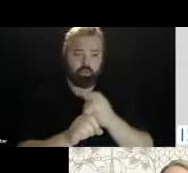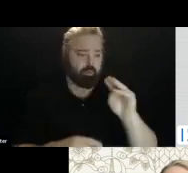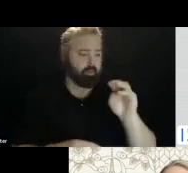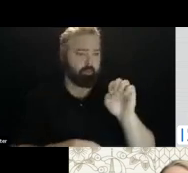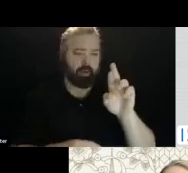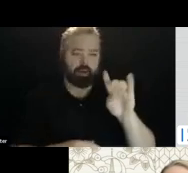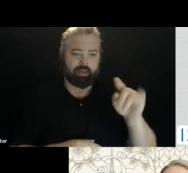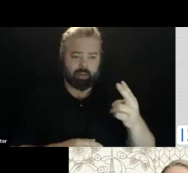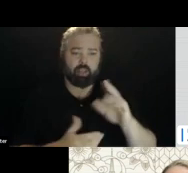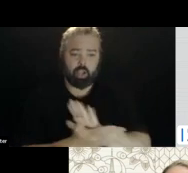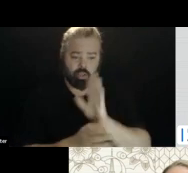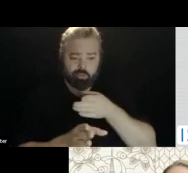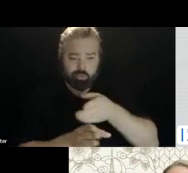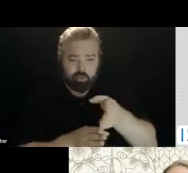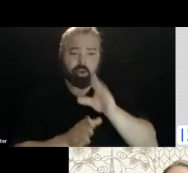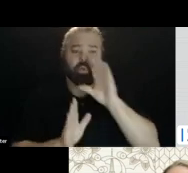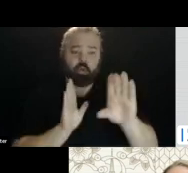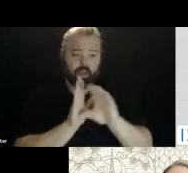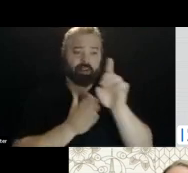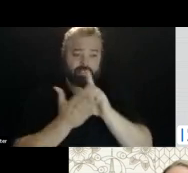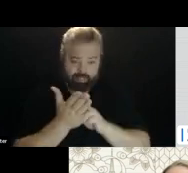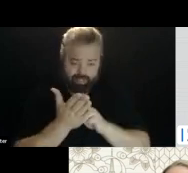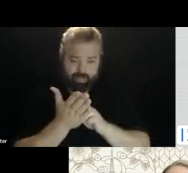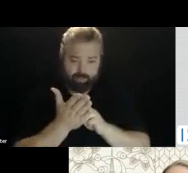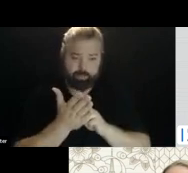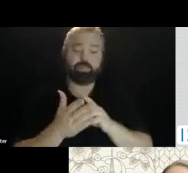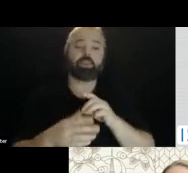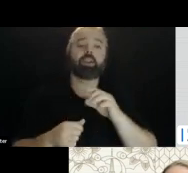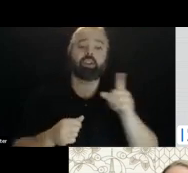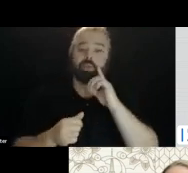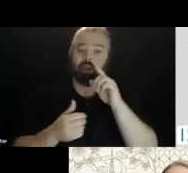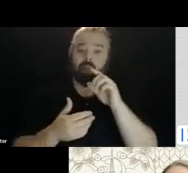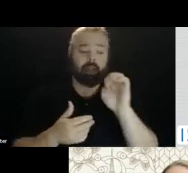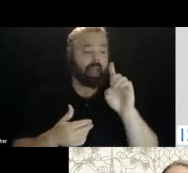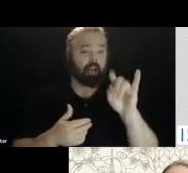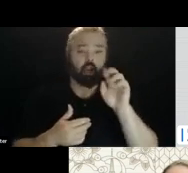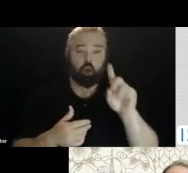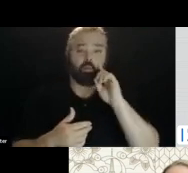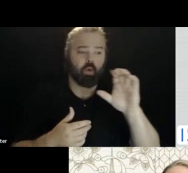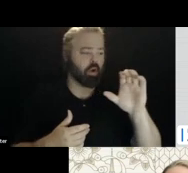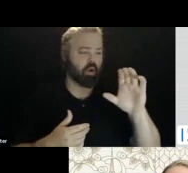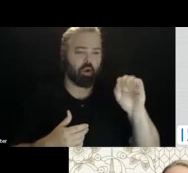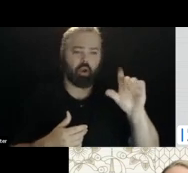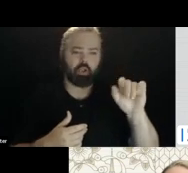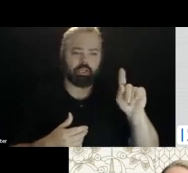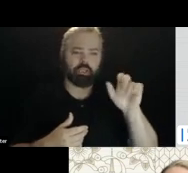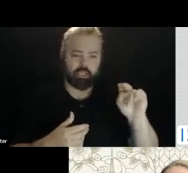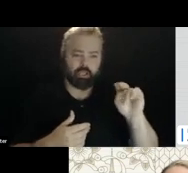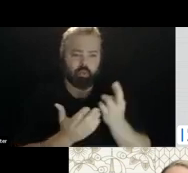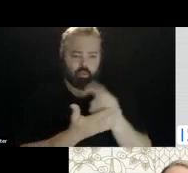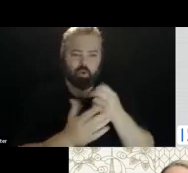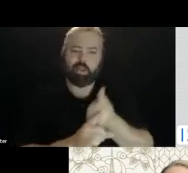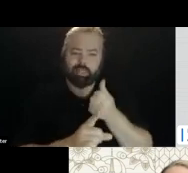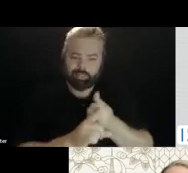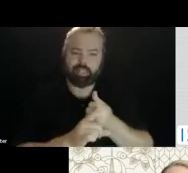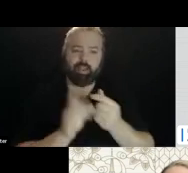president of the American Institute for Graphic Arts and editor for the Colton Review, which is a literary journal. She